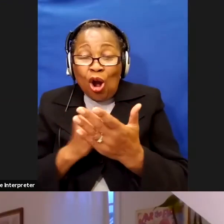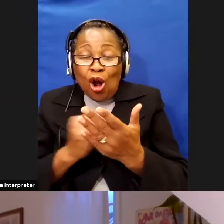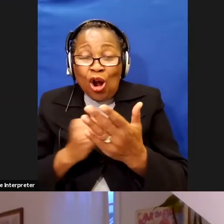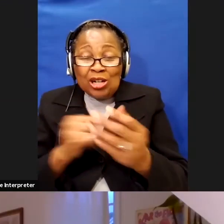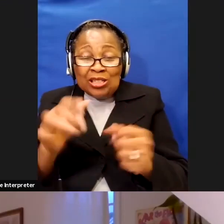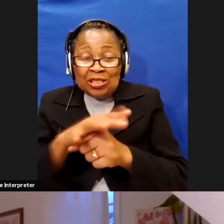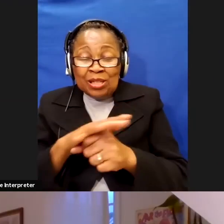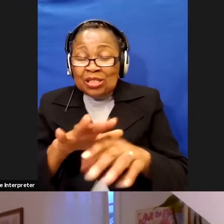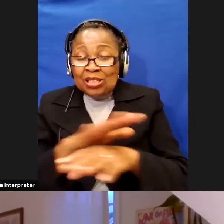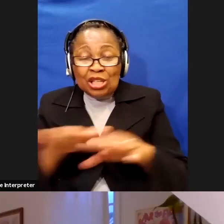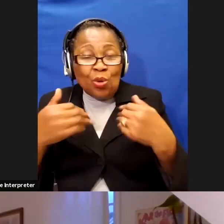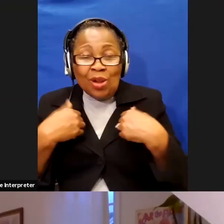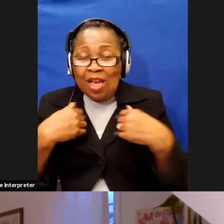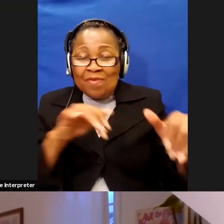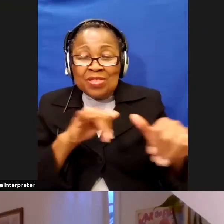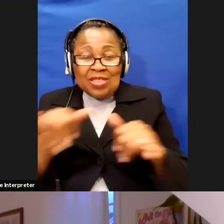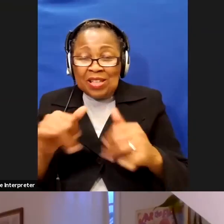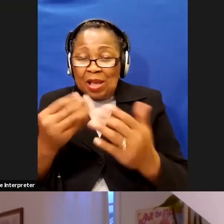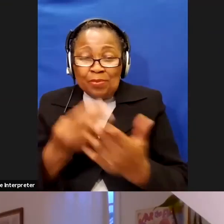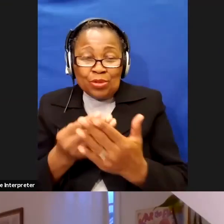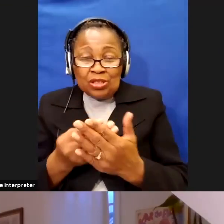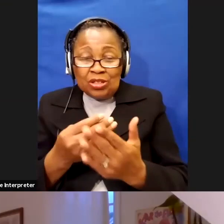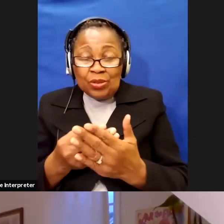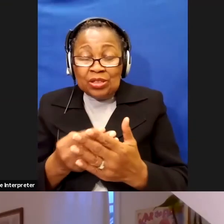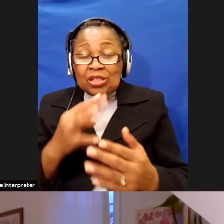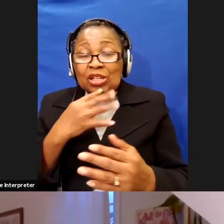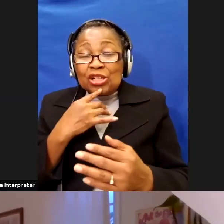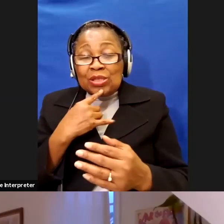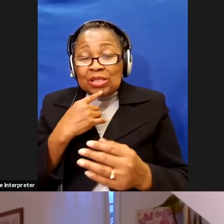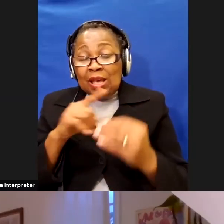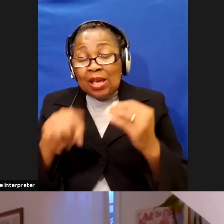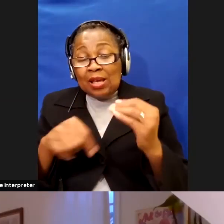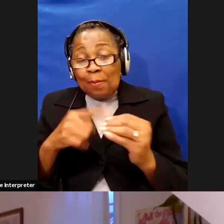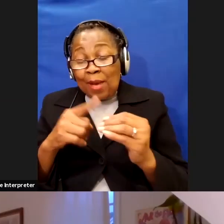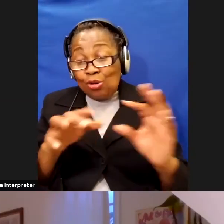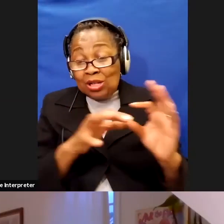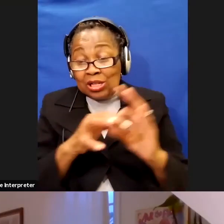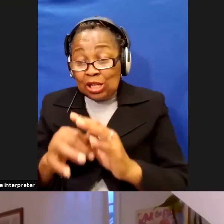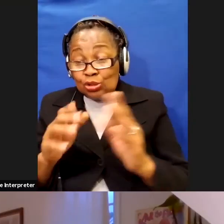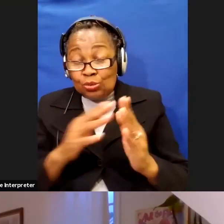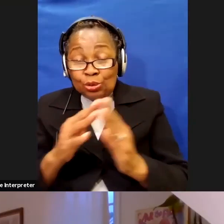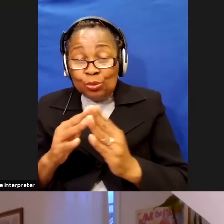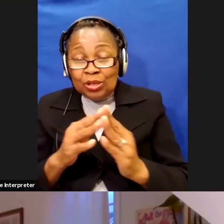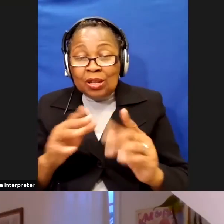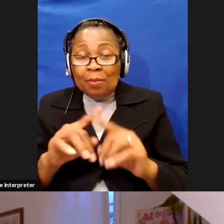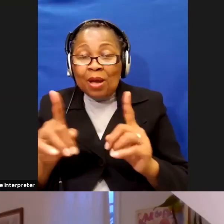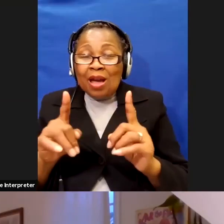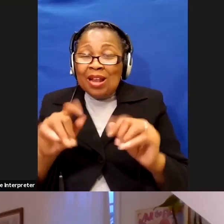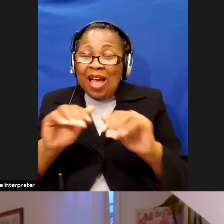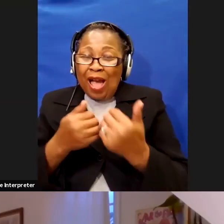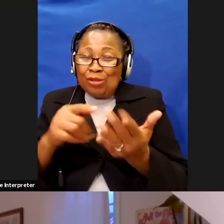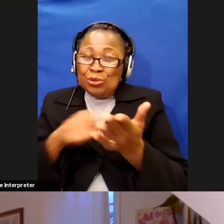or bandwidth? There was a mention of relying on your connections and community, but is there a way to do this that also properly compensates them?